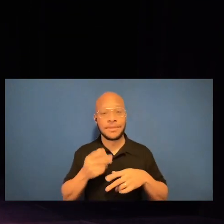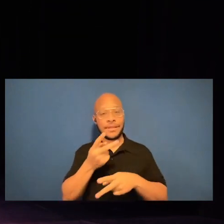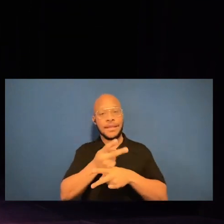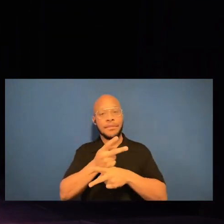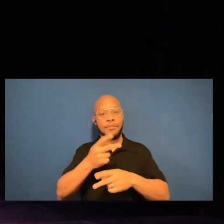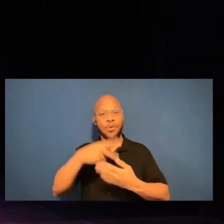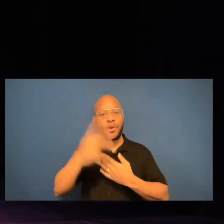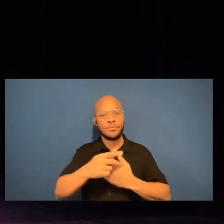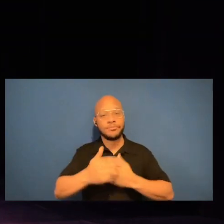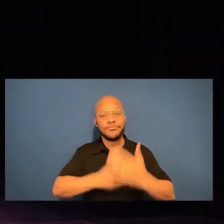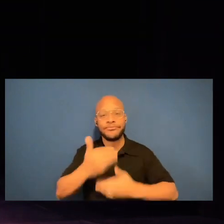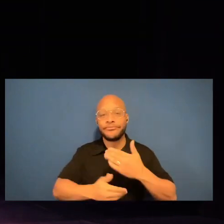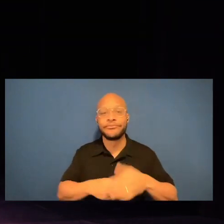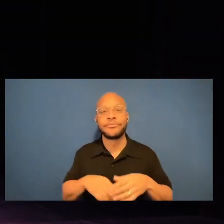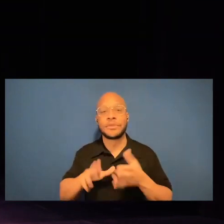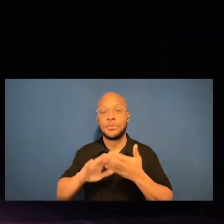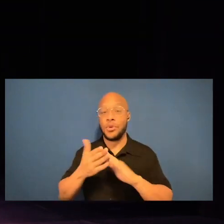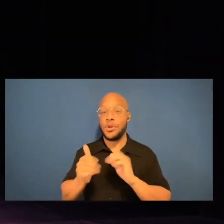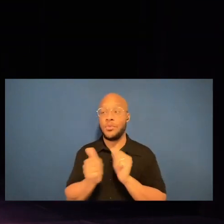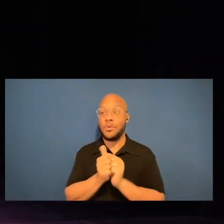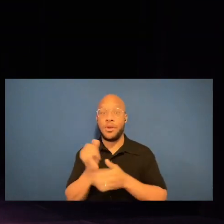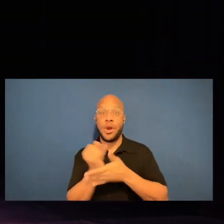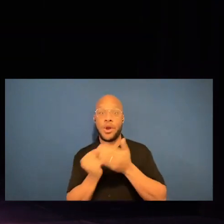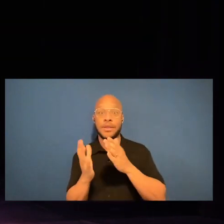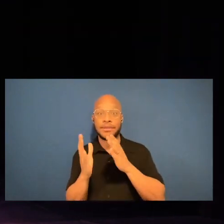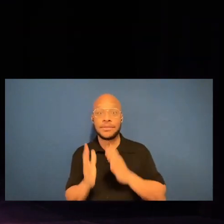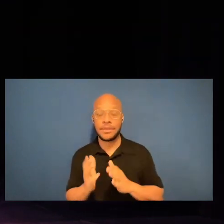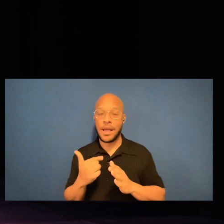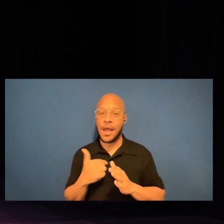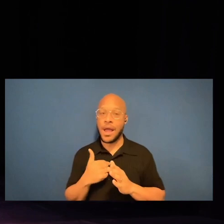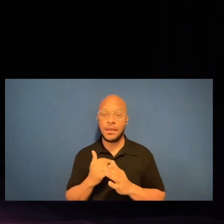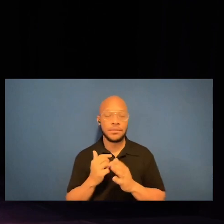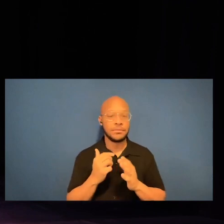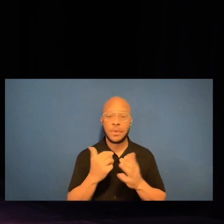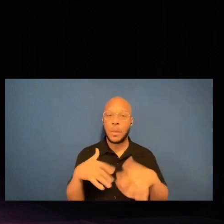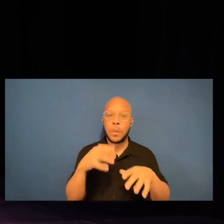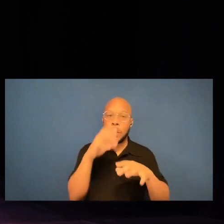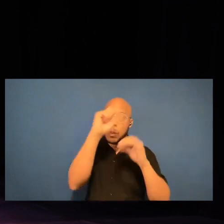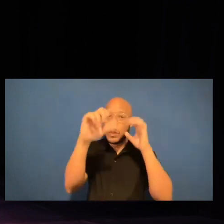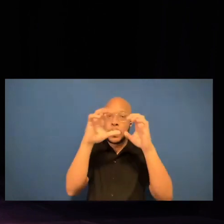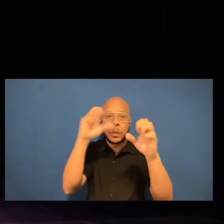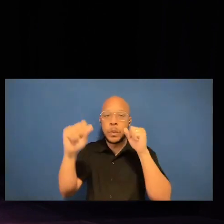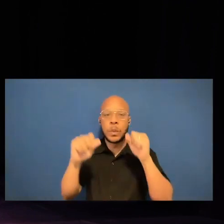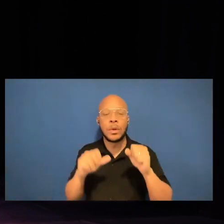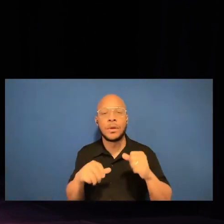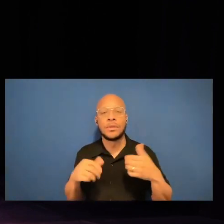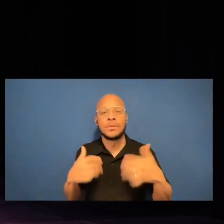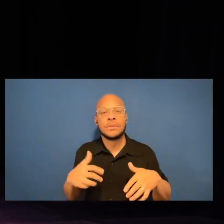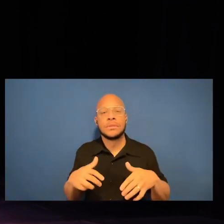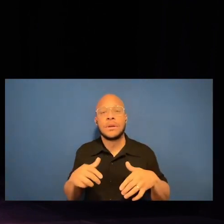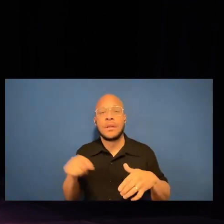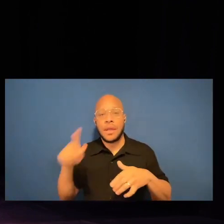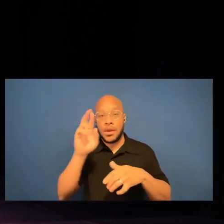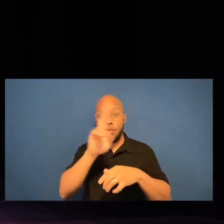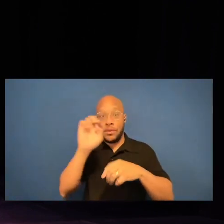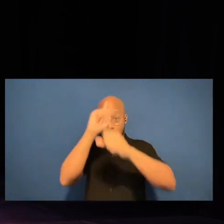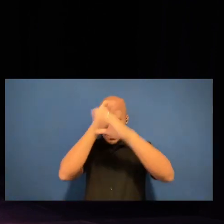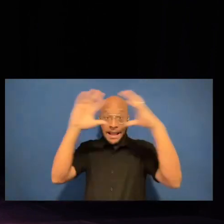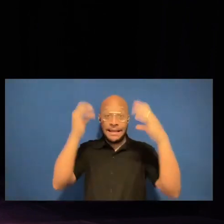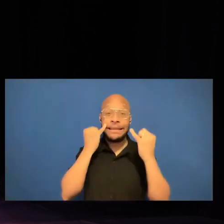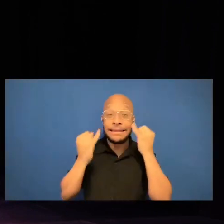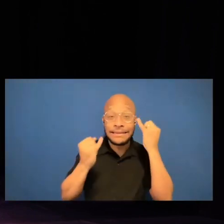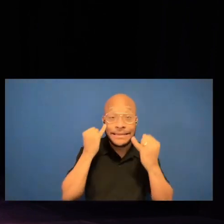their reimagining ideas and provocations for activation and who have so much to contribute to our changing